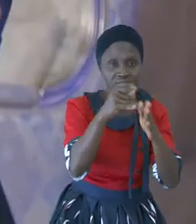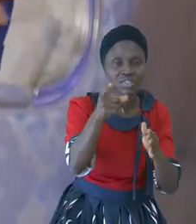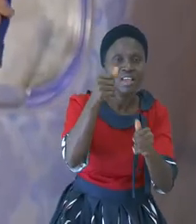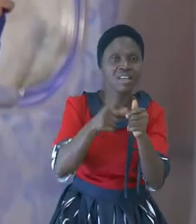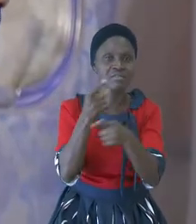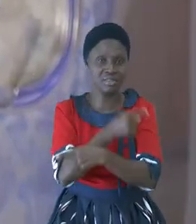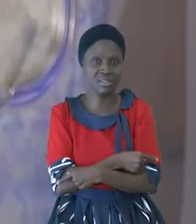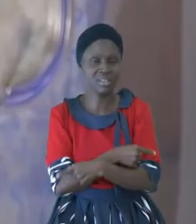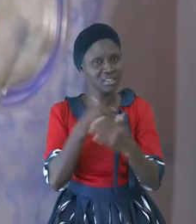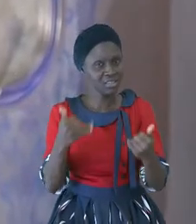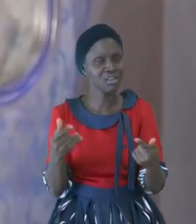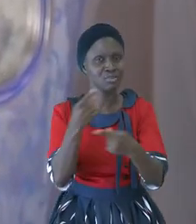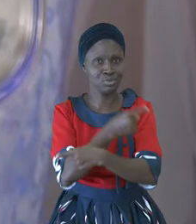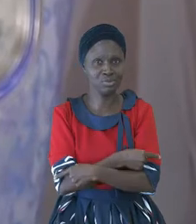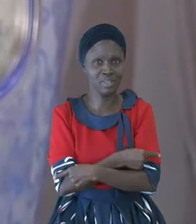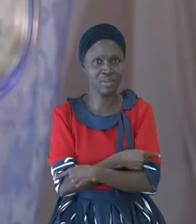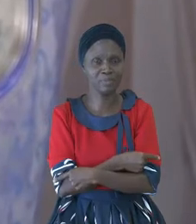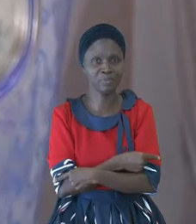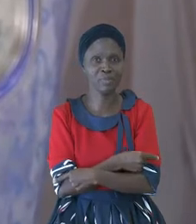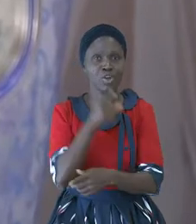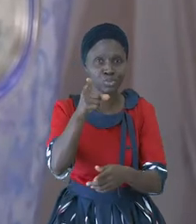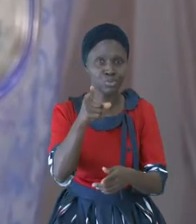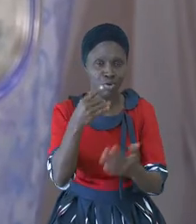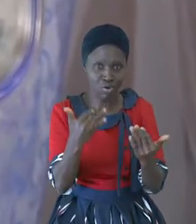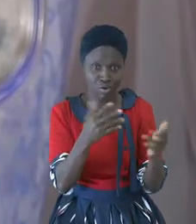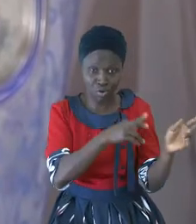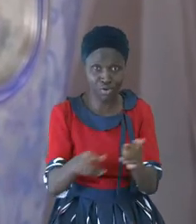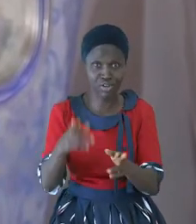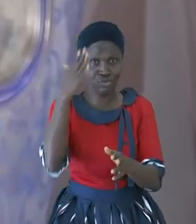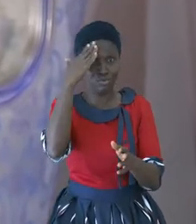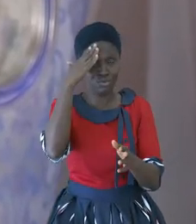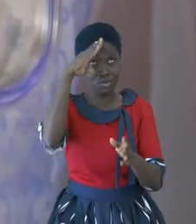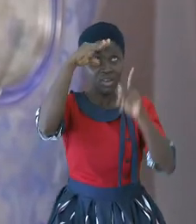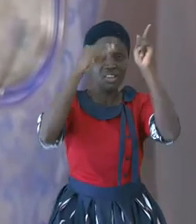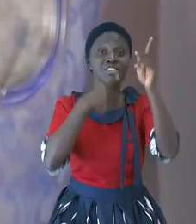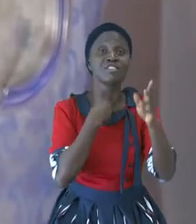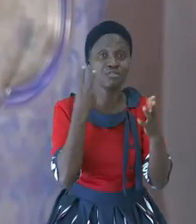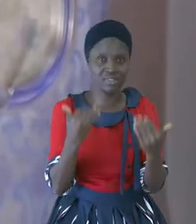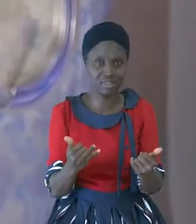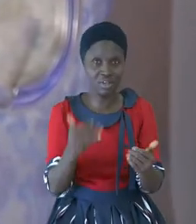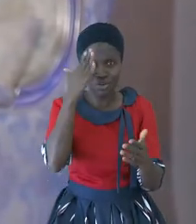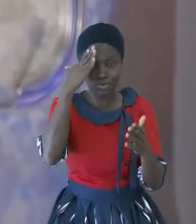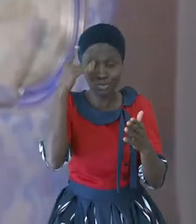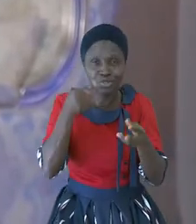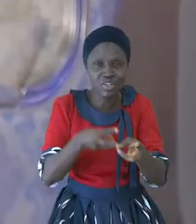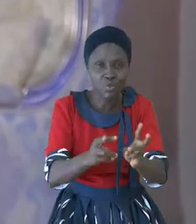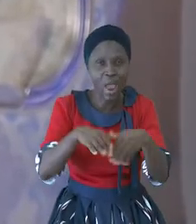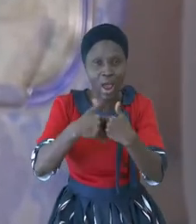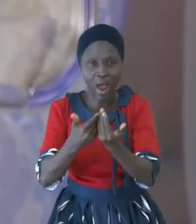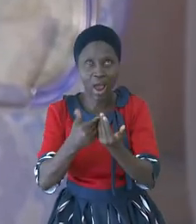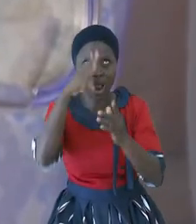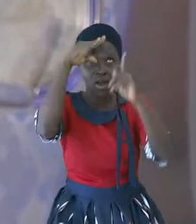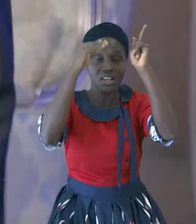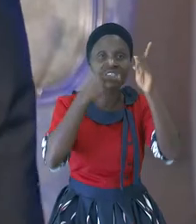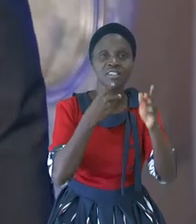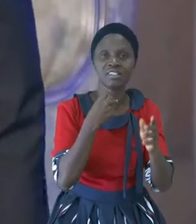now today, you're familiar with his voice now. That's the way he speaks. He doesn't speak like a stormy